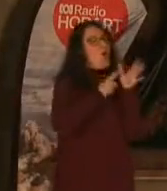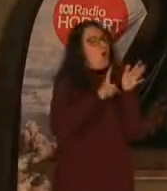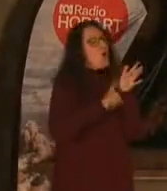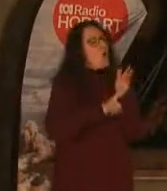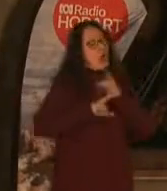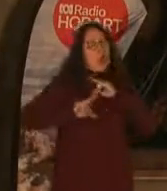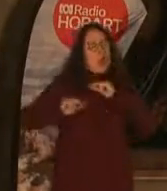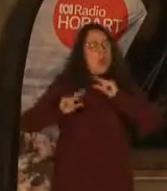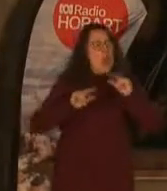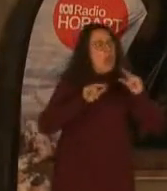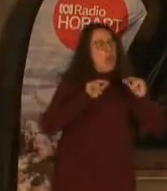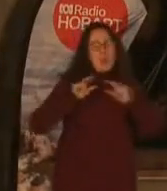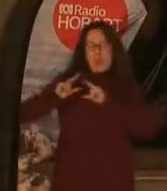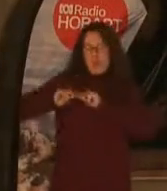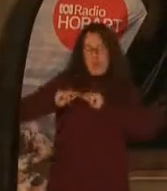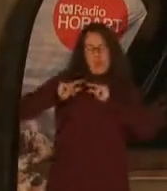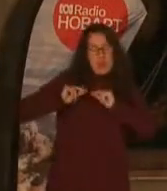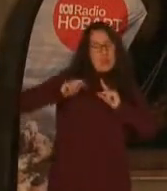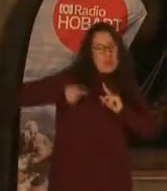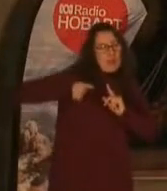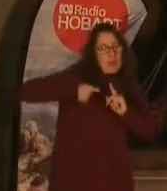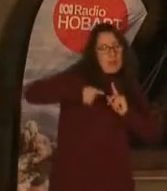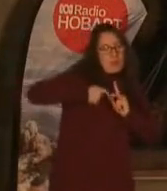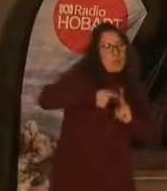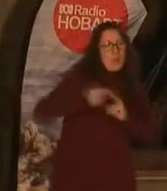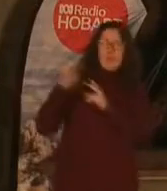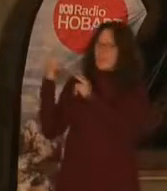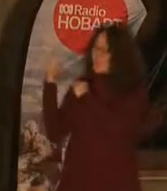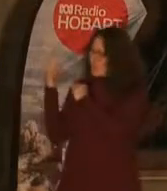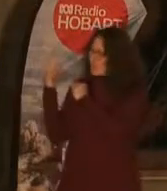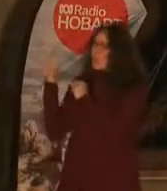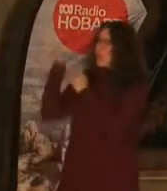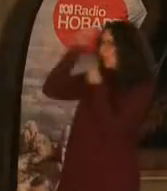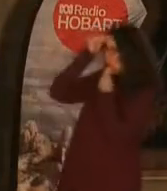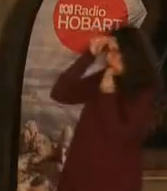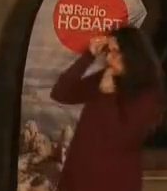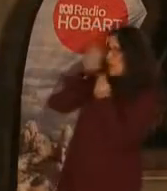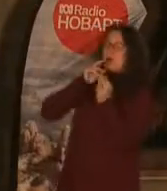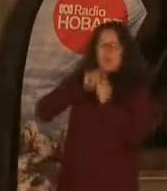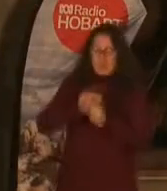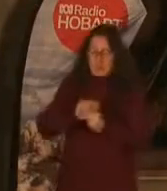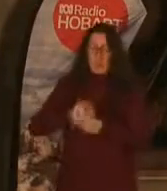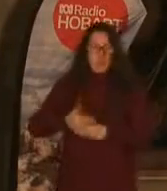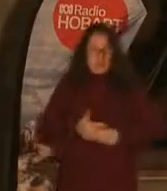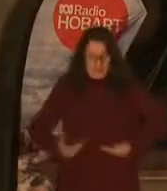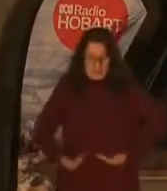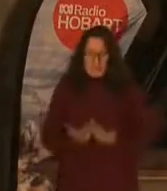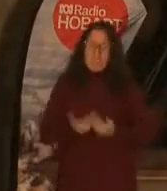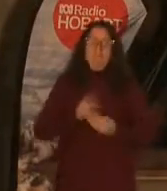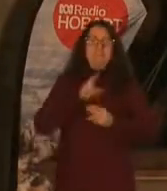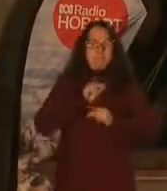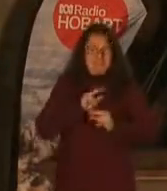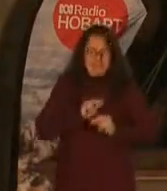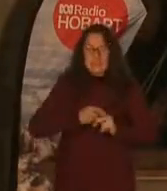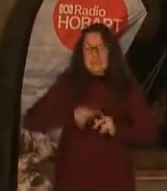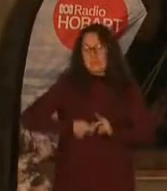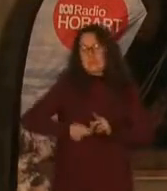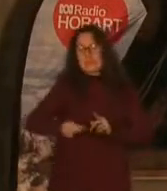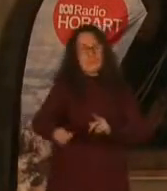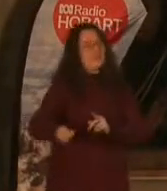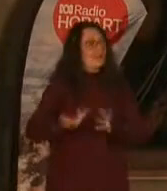the thousands of years of, you know, knowledge of how to survive and live and prosper and live a really happy, healthy life